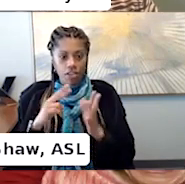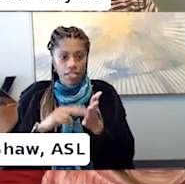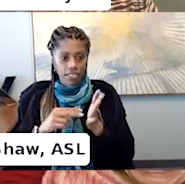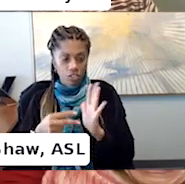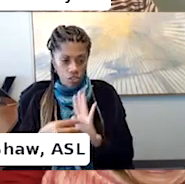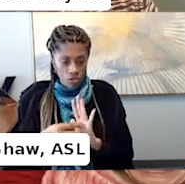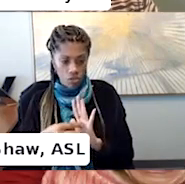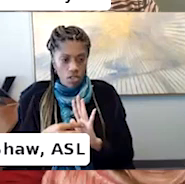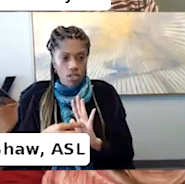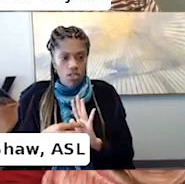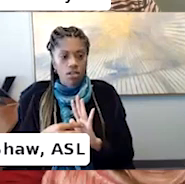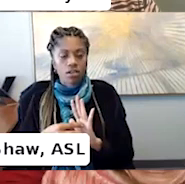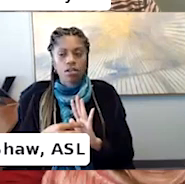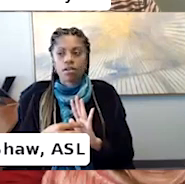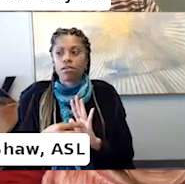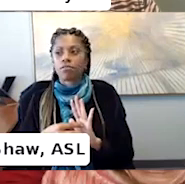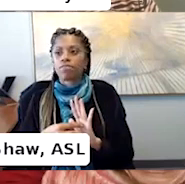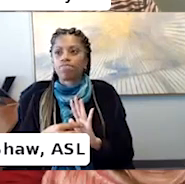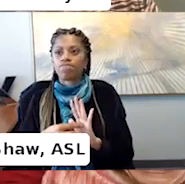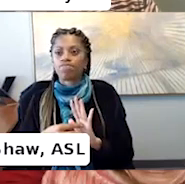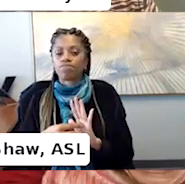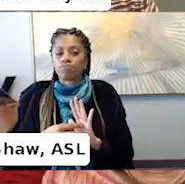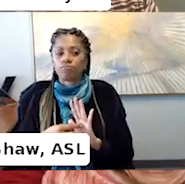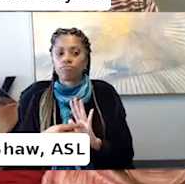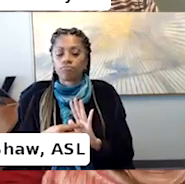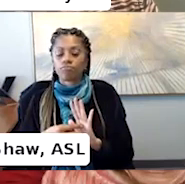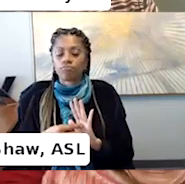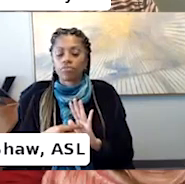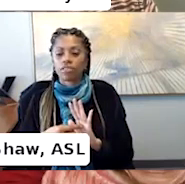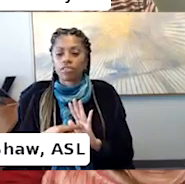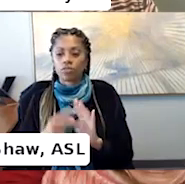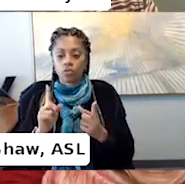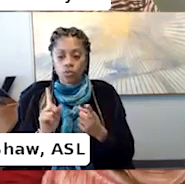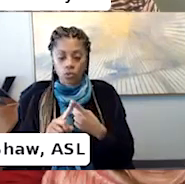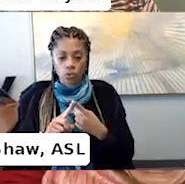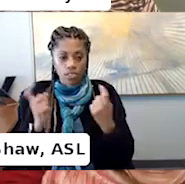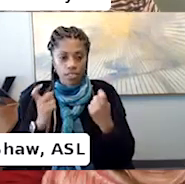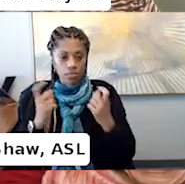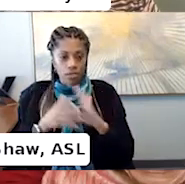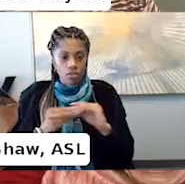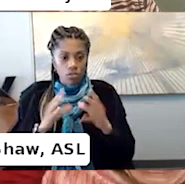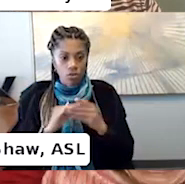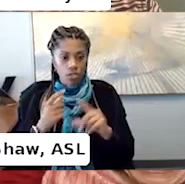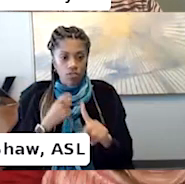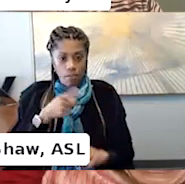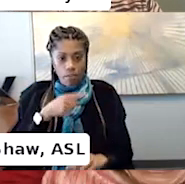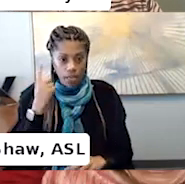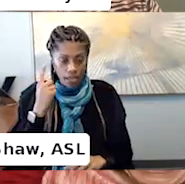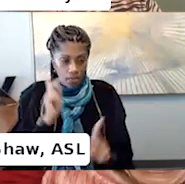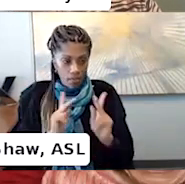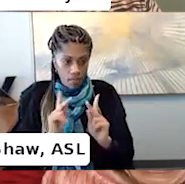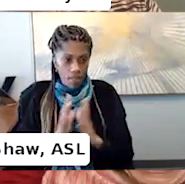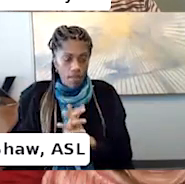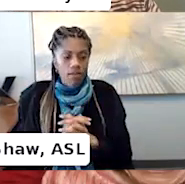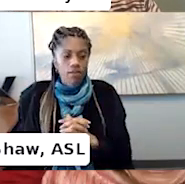bring forth and celebrate stories from Black folks. Okay. But StoryCorps has been doing